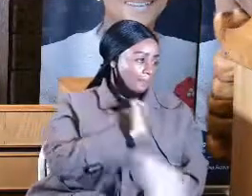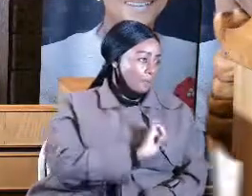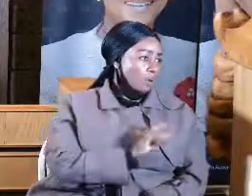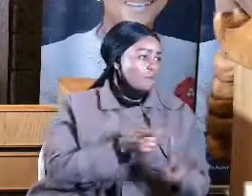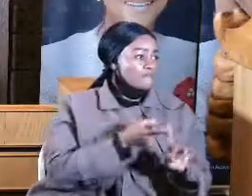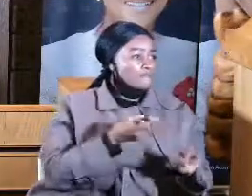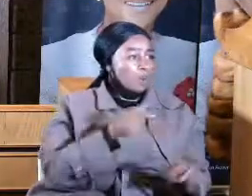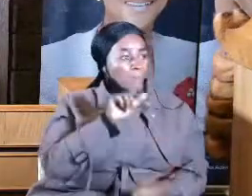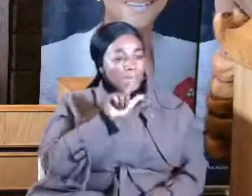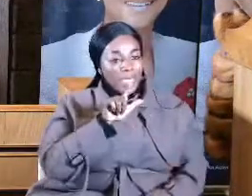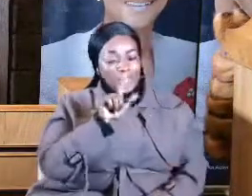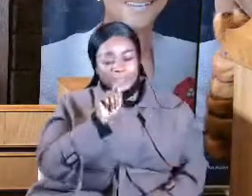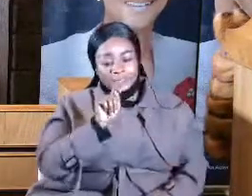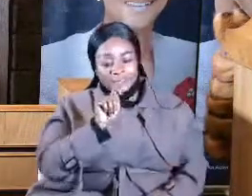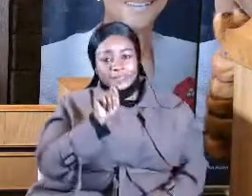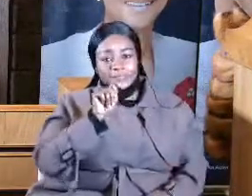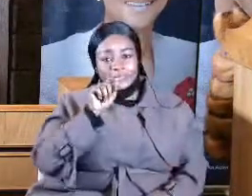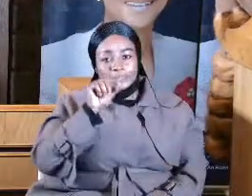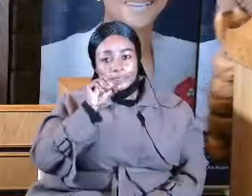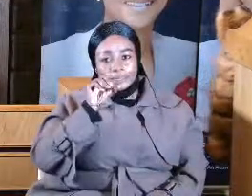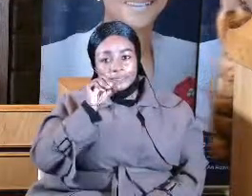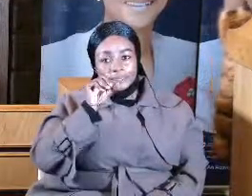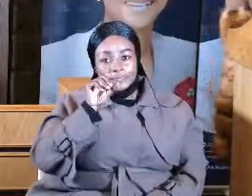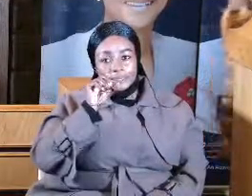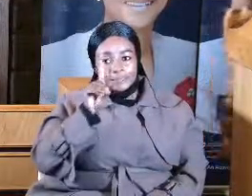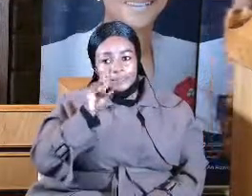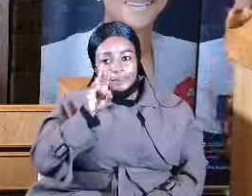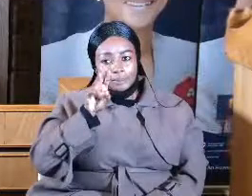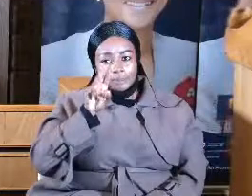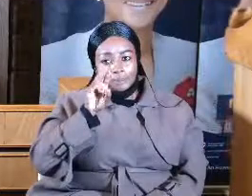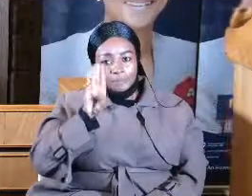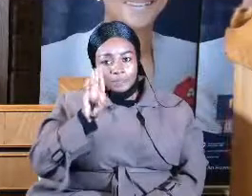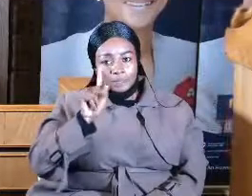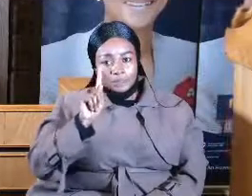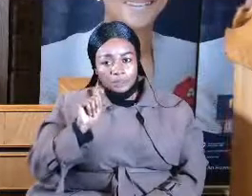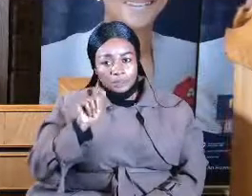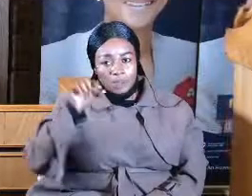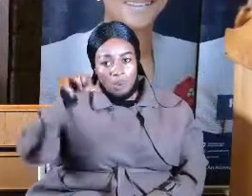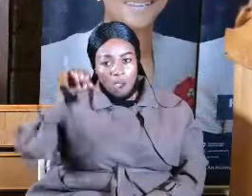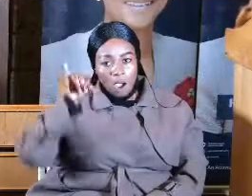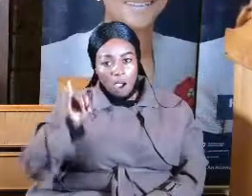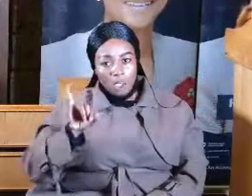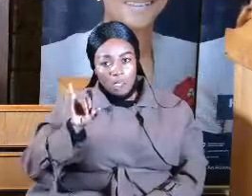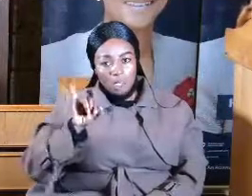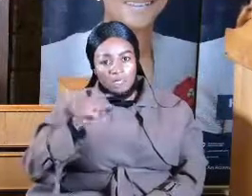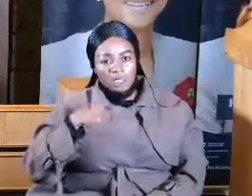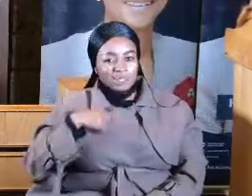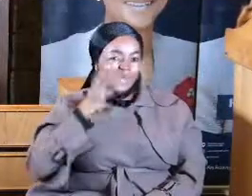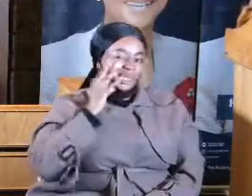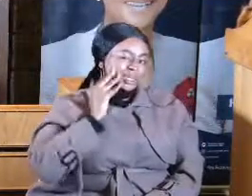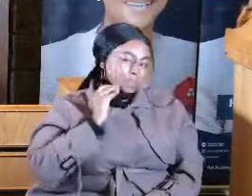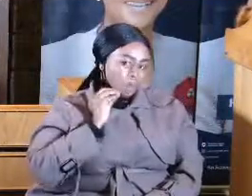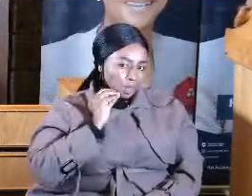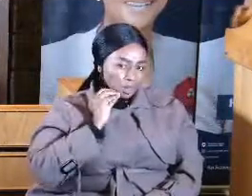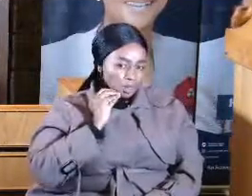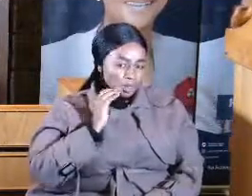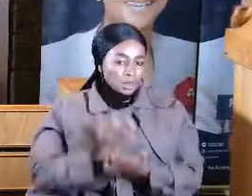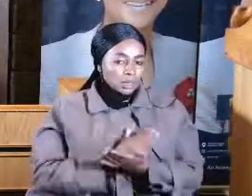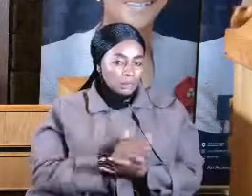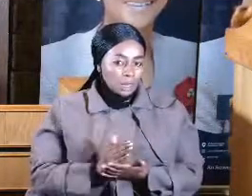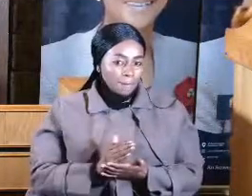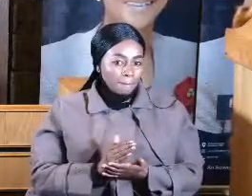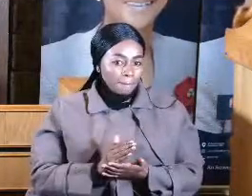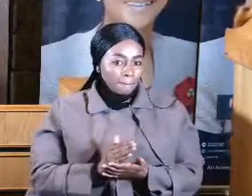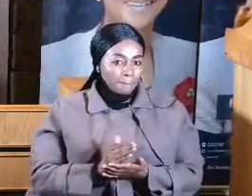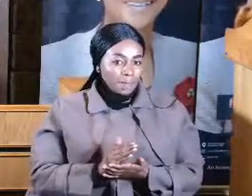from LGBTQI, and she's going to tell us their experiences and some of the things. We are still